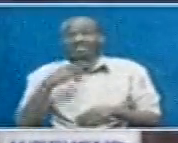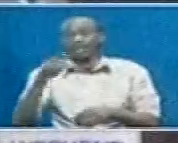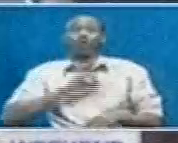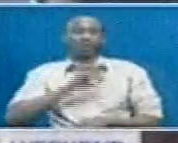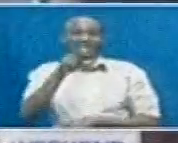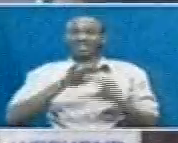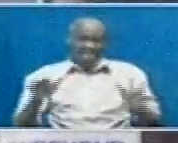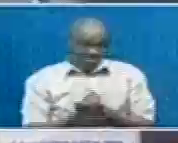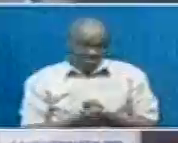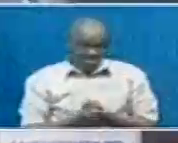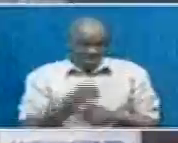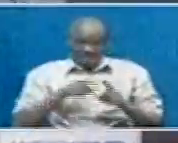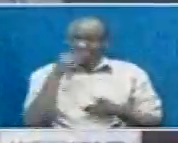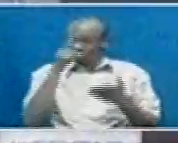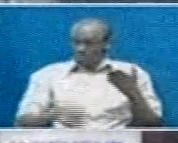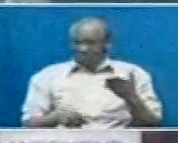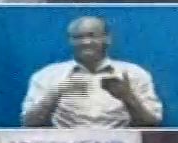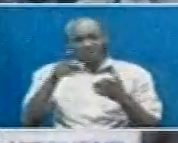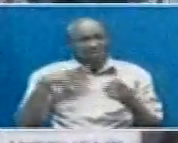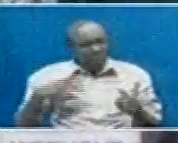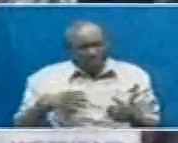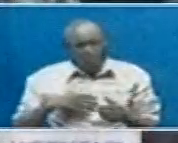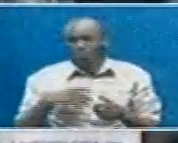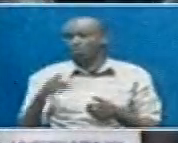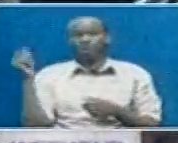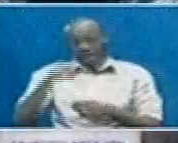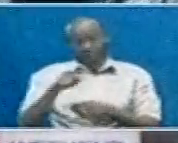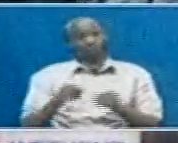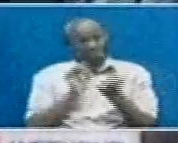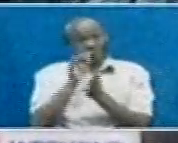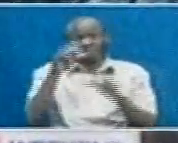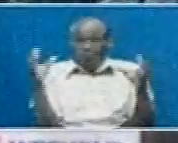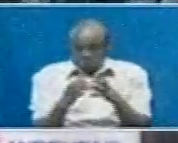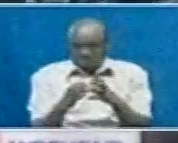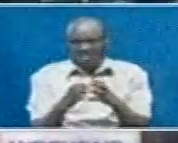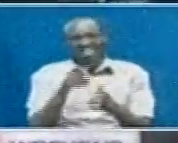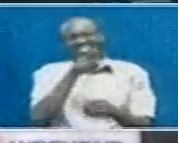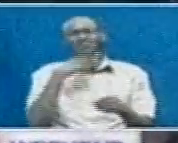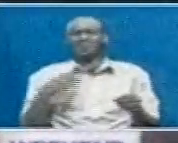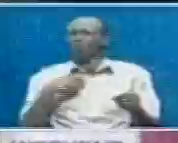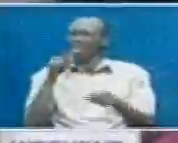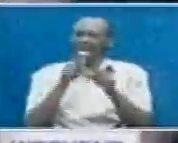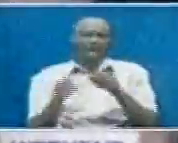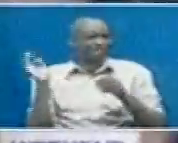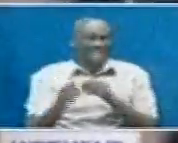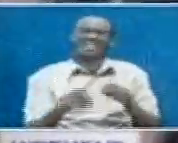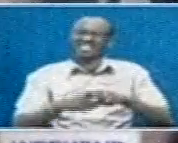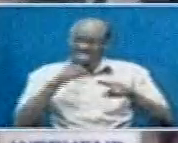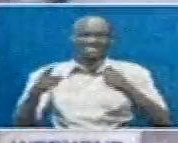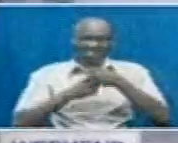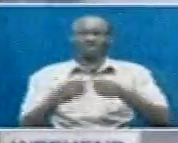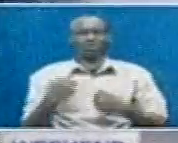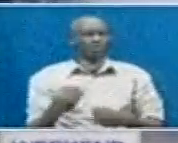families. But the incident left the attackers on the receiving end as angry squatters turned on them, killing 6 on the